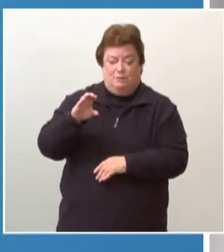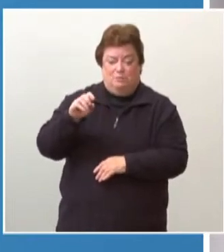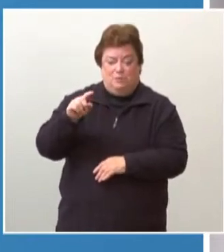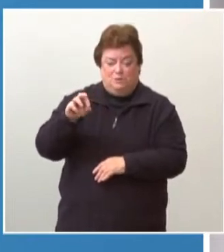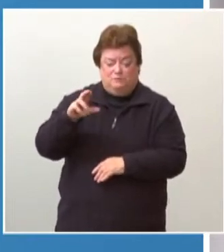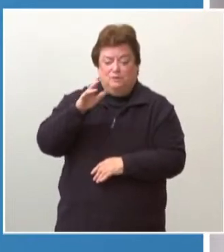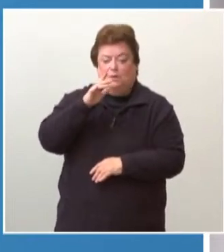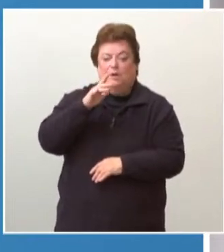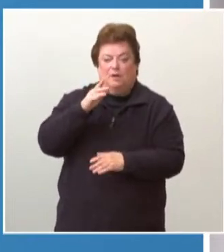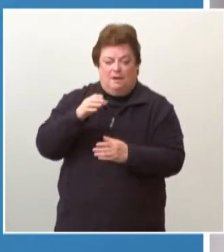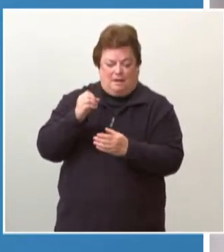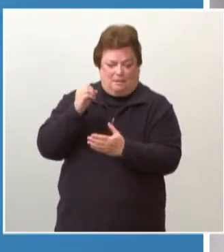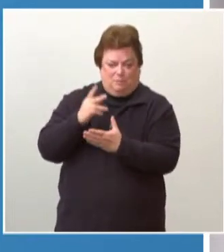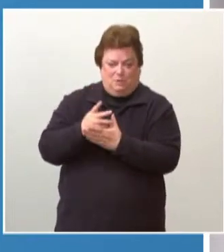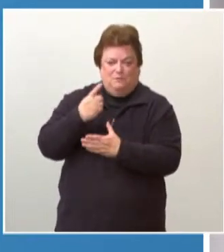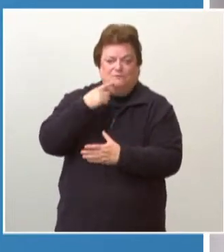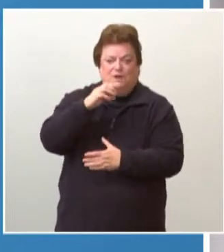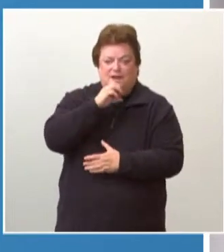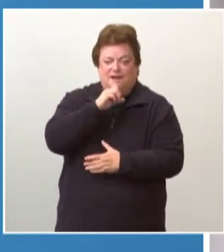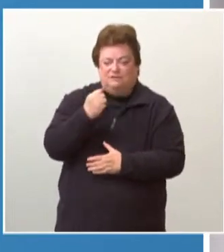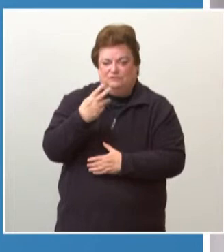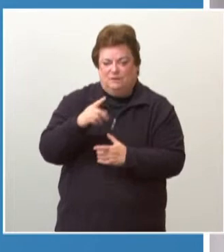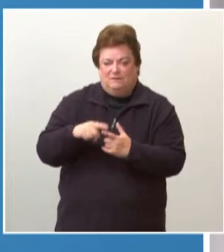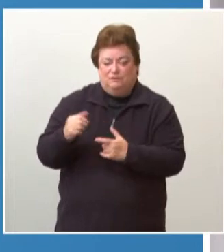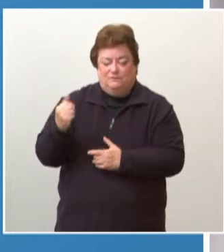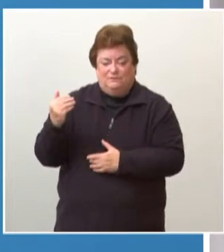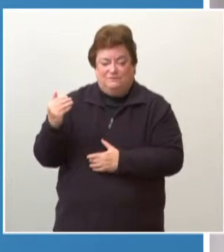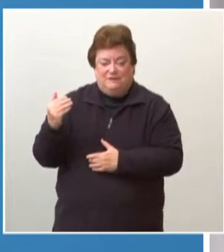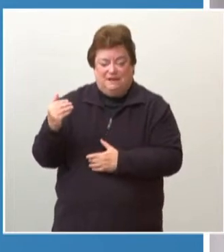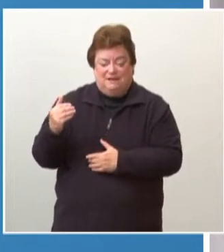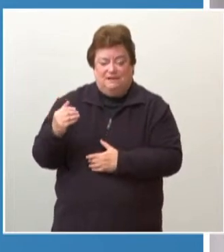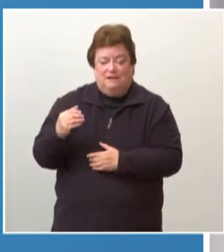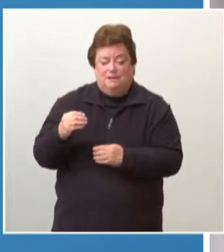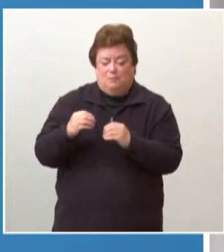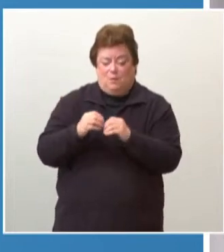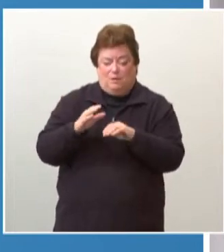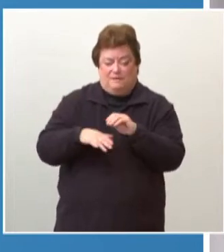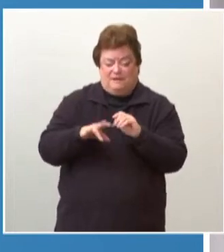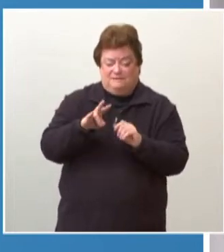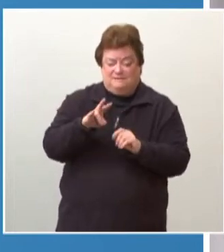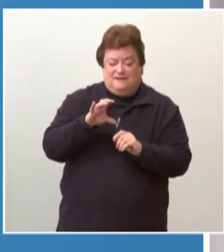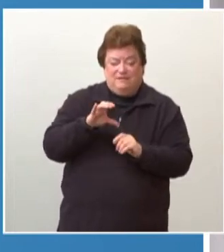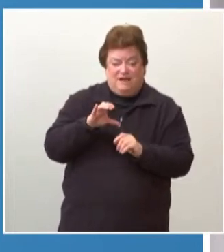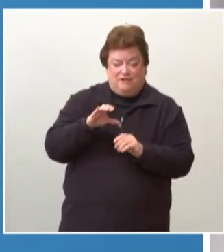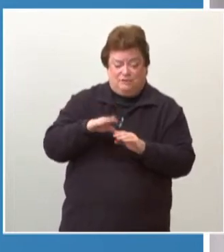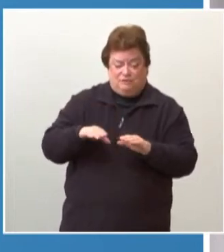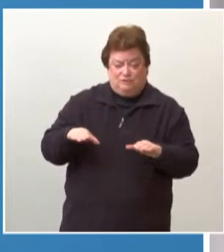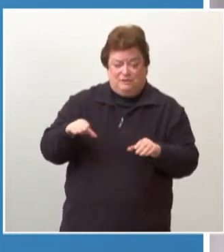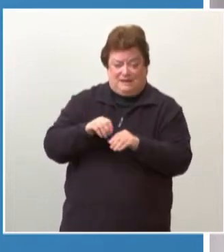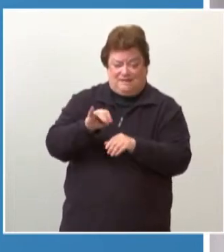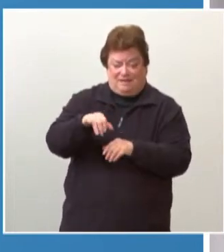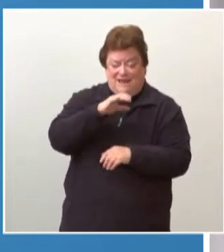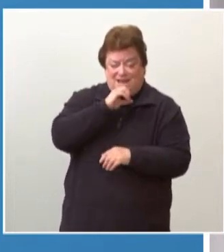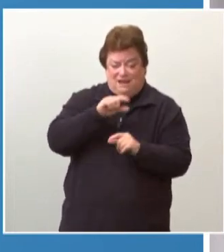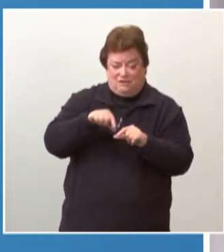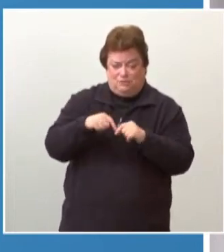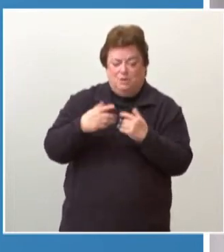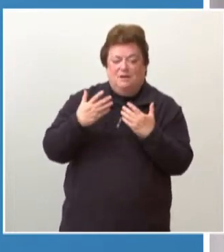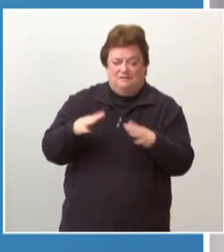for those aged 12 through 15. More than 700 children in that age group have now received their